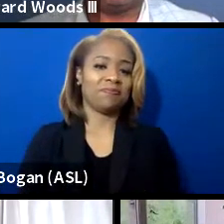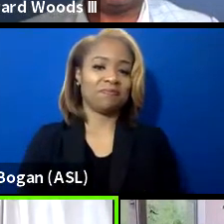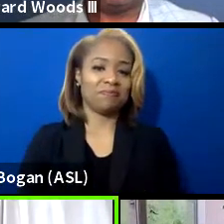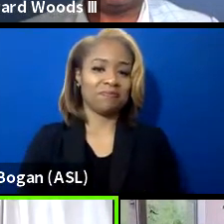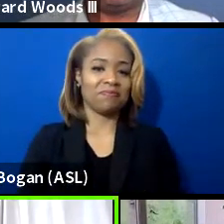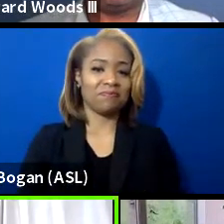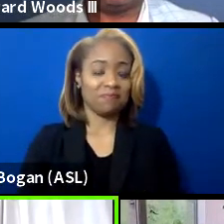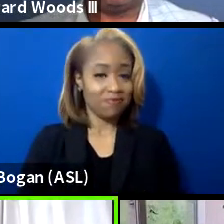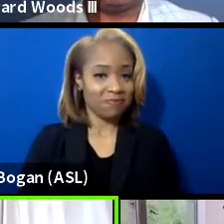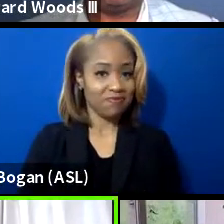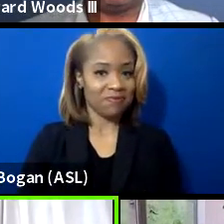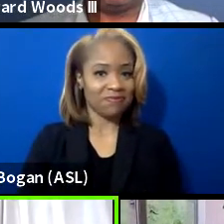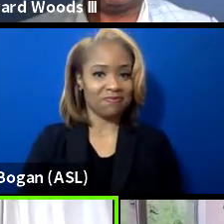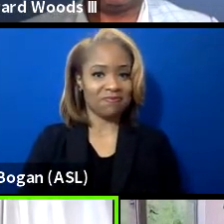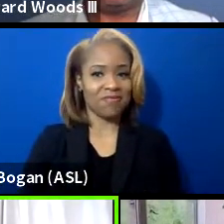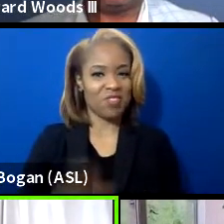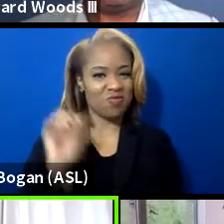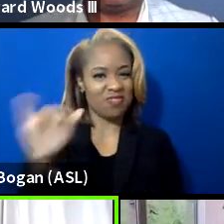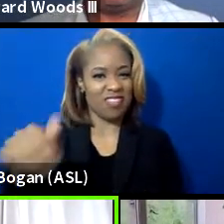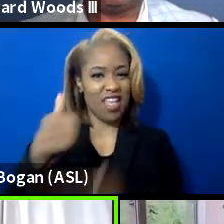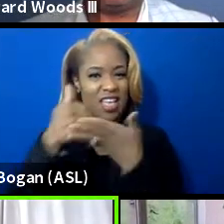but they're helpful.